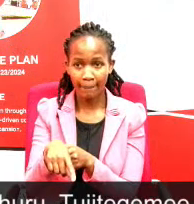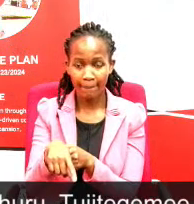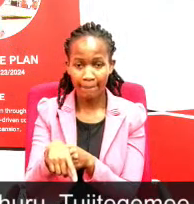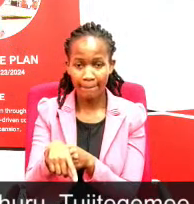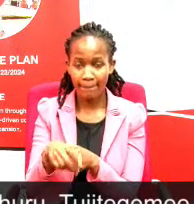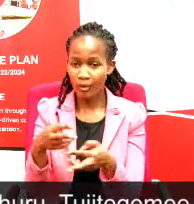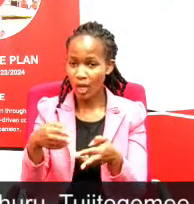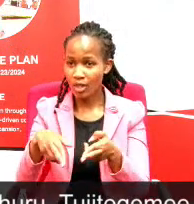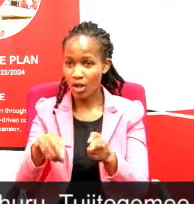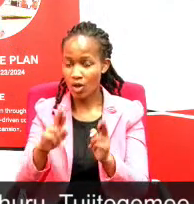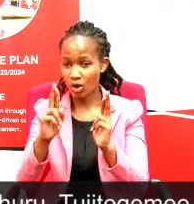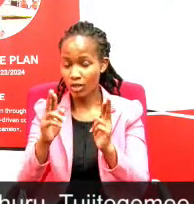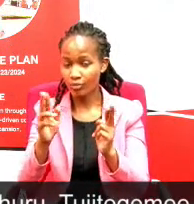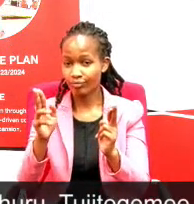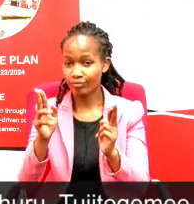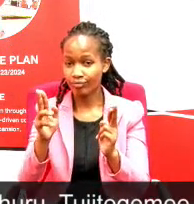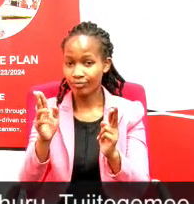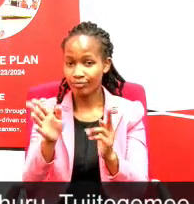road network,